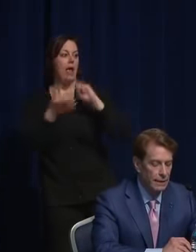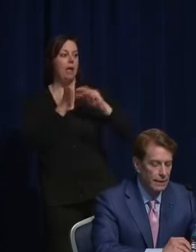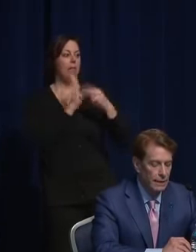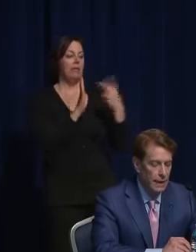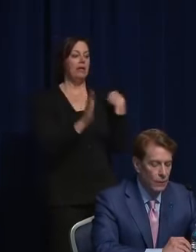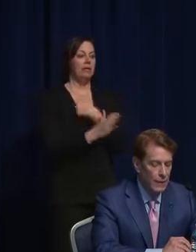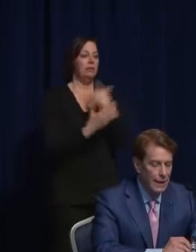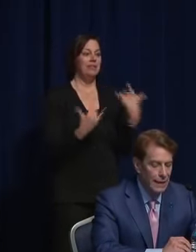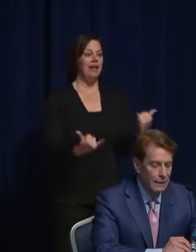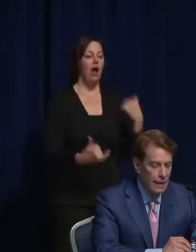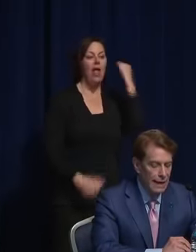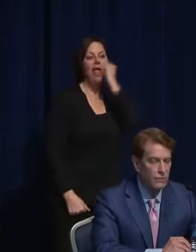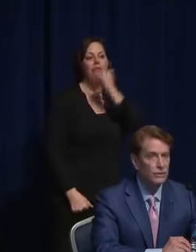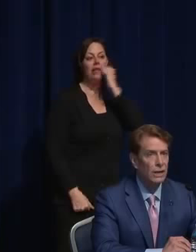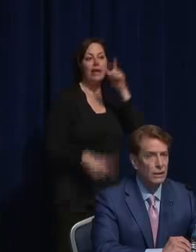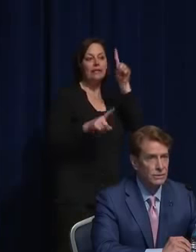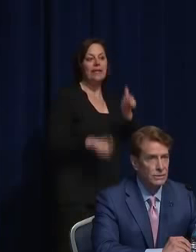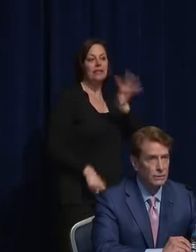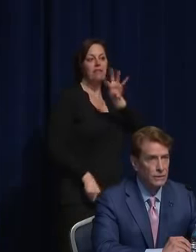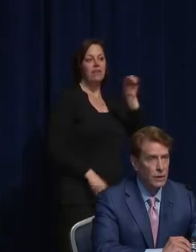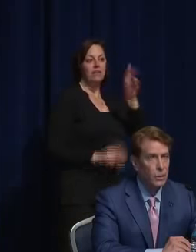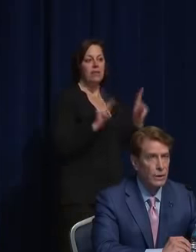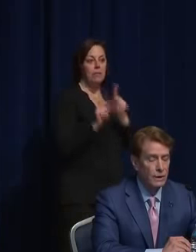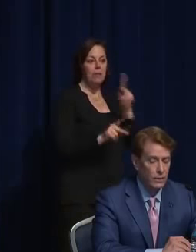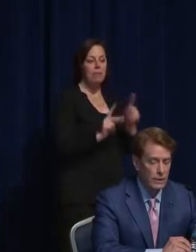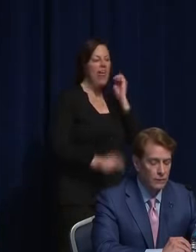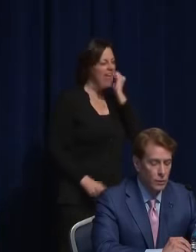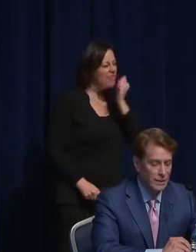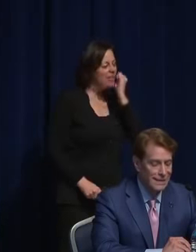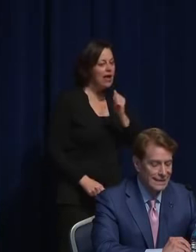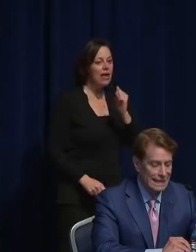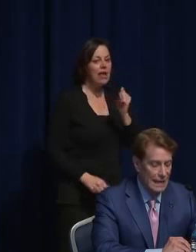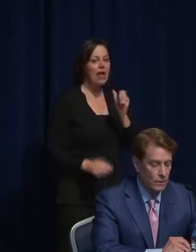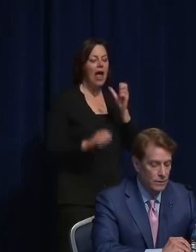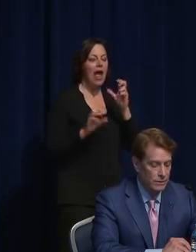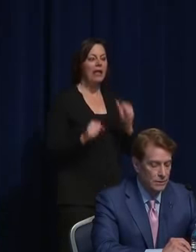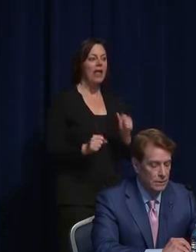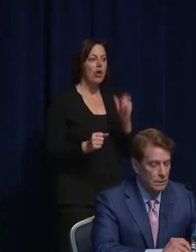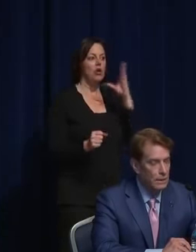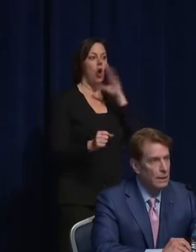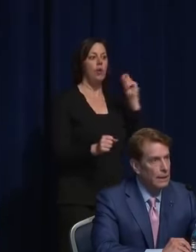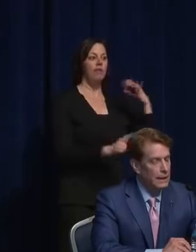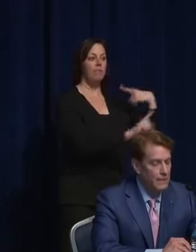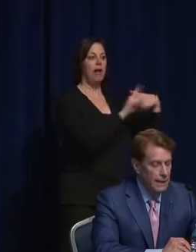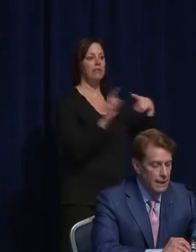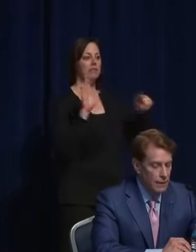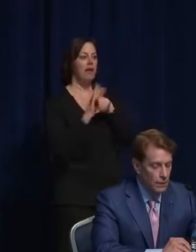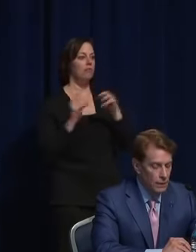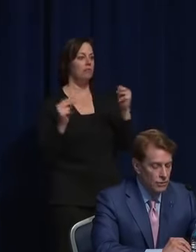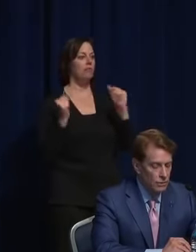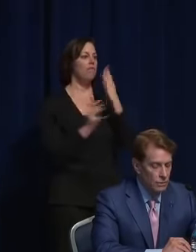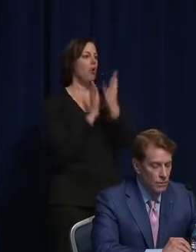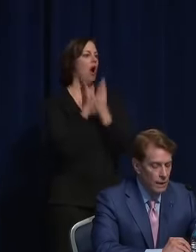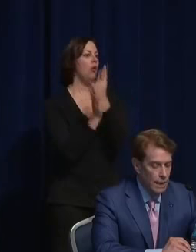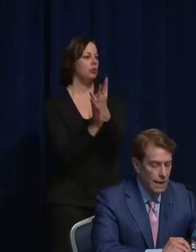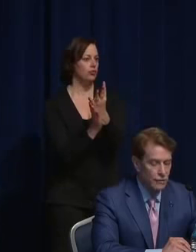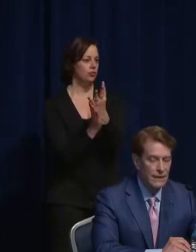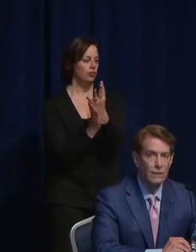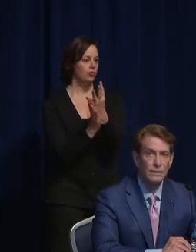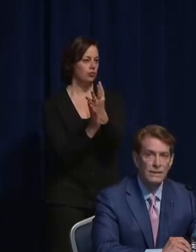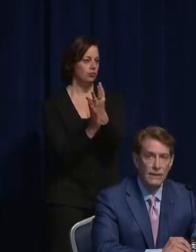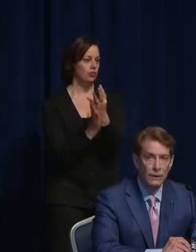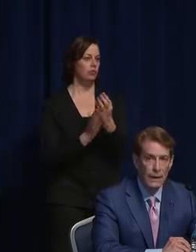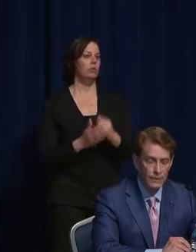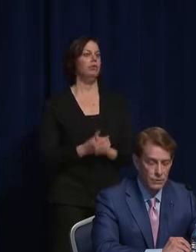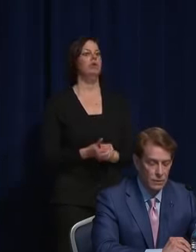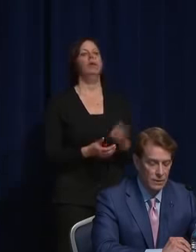day, and we can have results very quickly within 4 to 6 hours. Like many networks, we are contracting